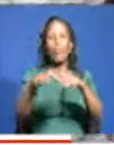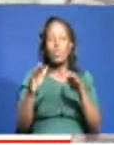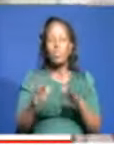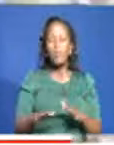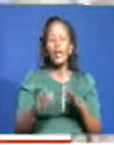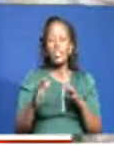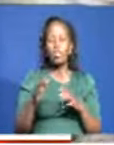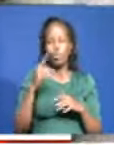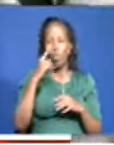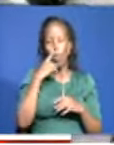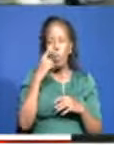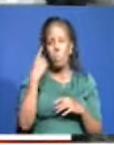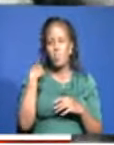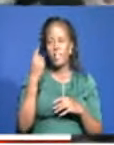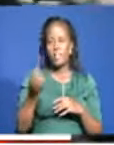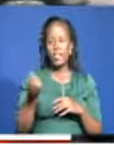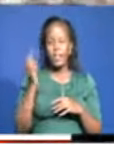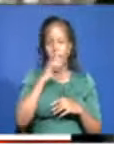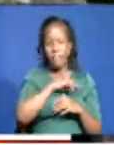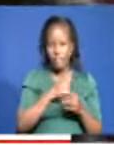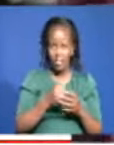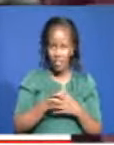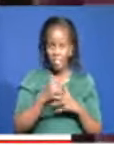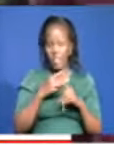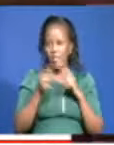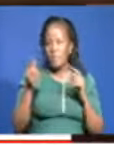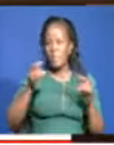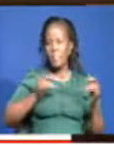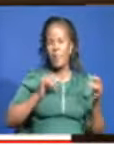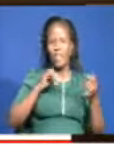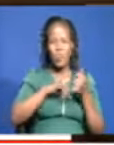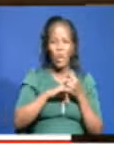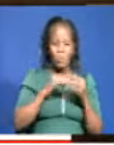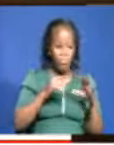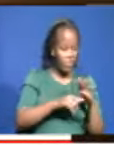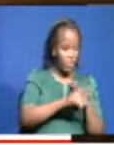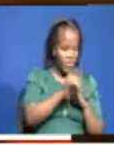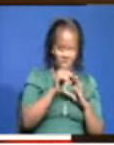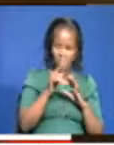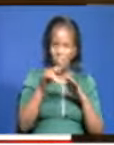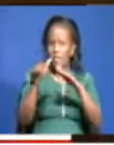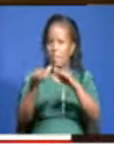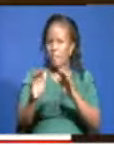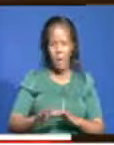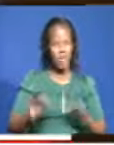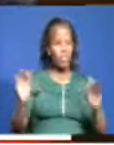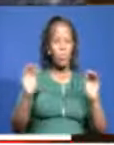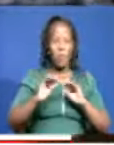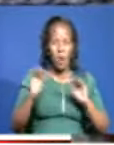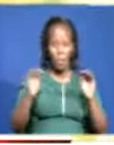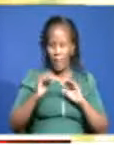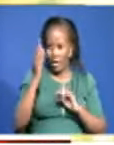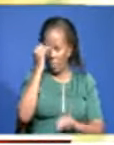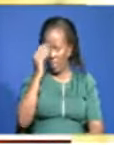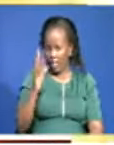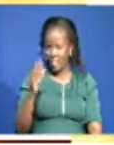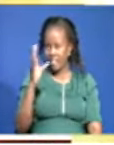Gatundu North. Chania did not attend the burial owing to the failure by the DCI to release her from police custody.